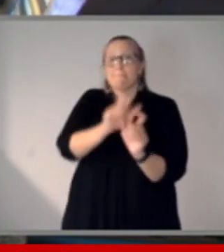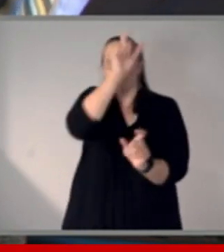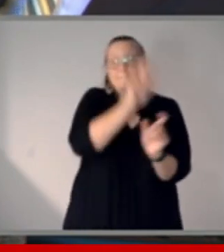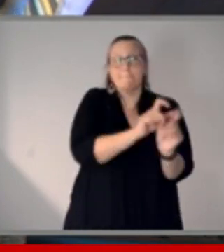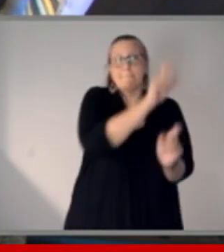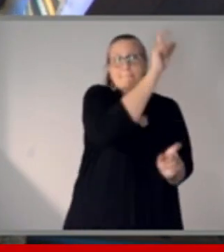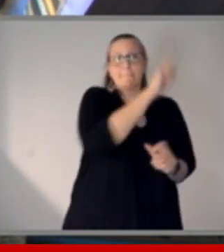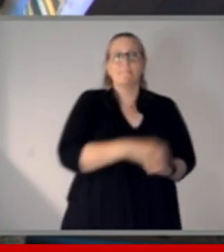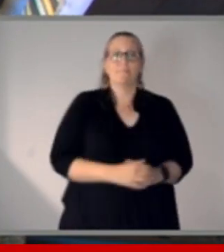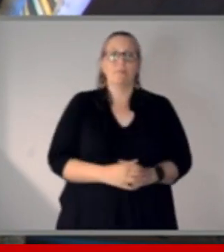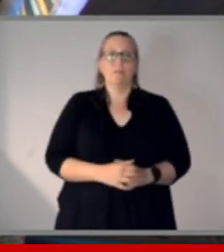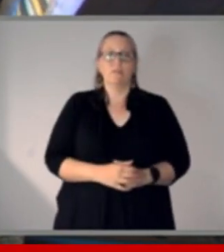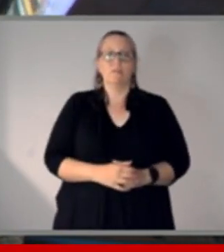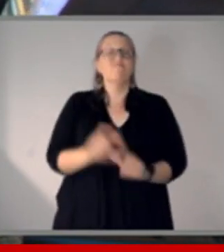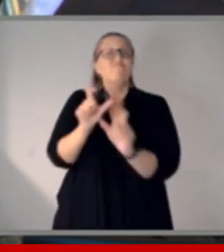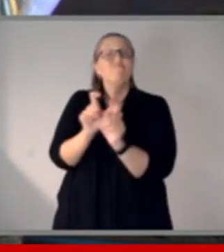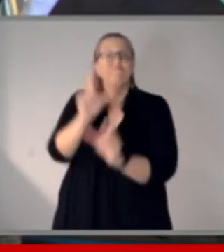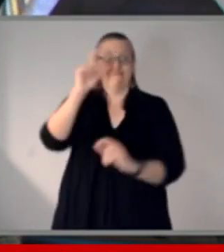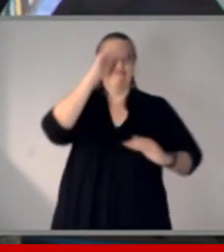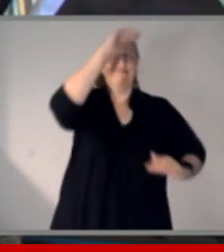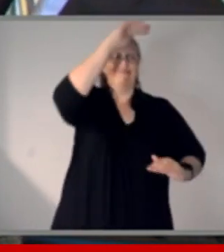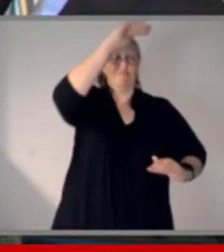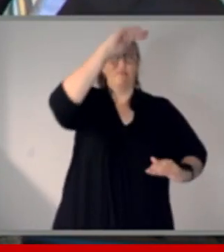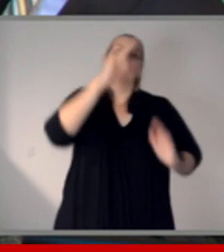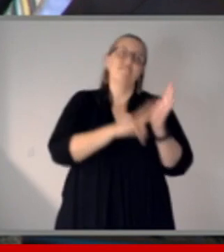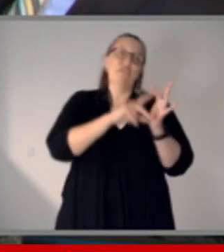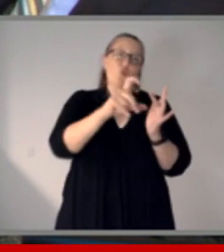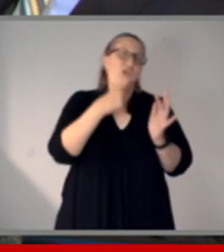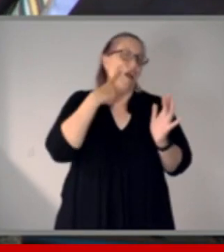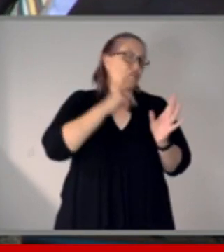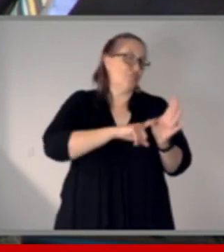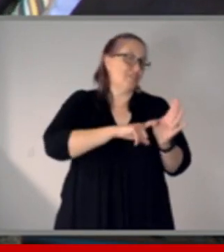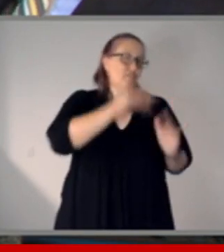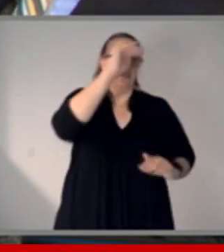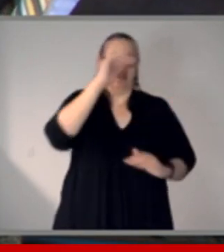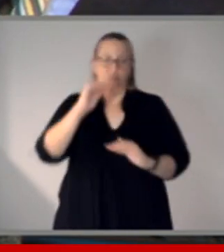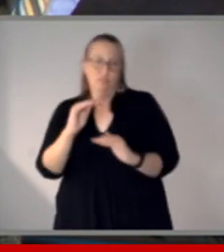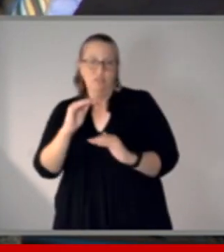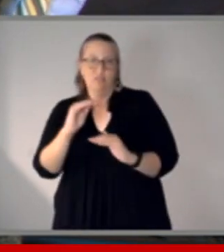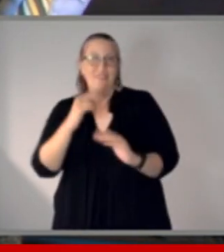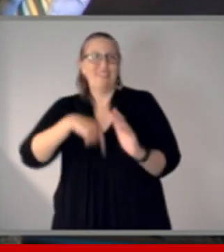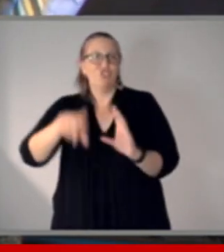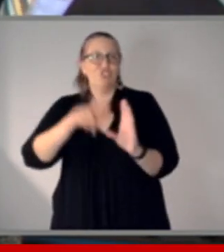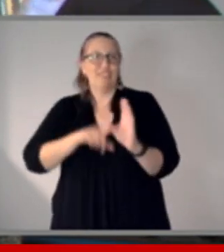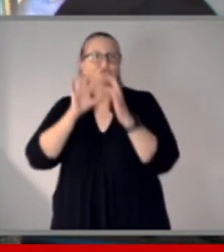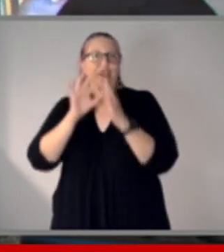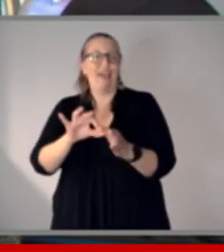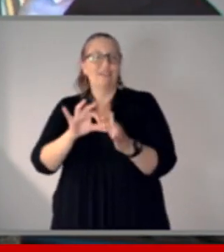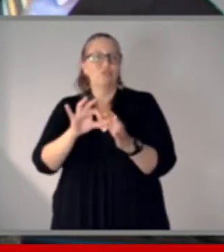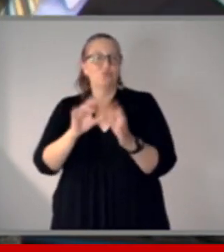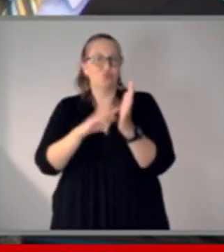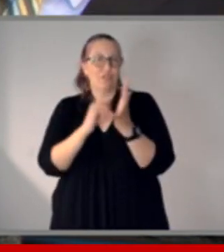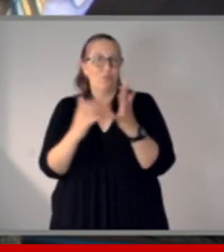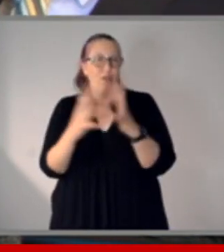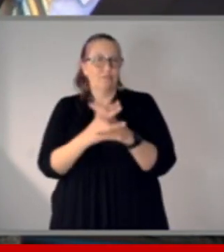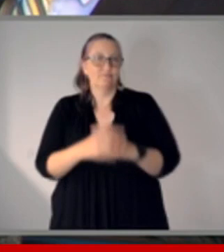are related to Victoria last year. The smaller ones is this year, the current outbreak in New South Wales. The red colour at